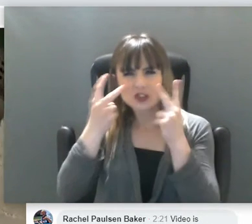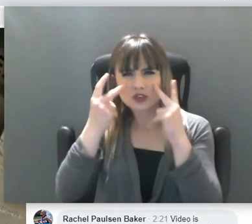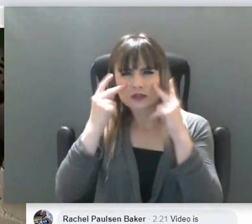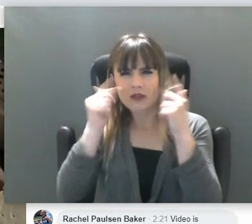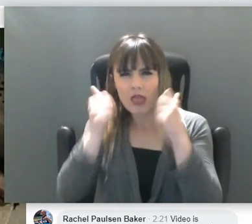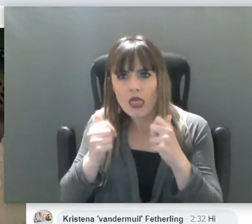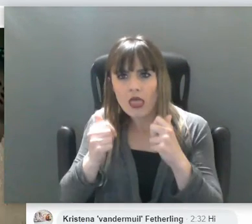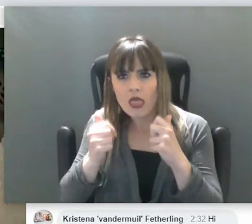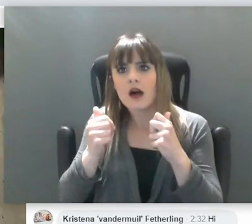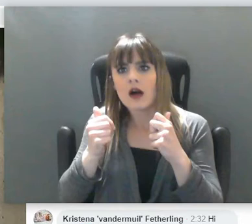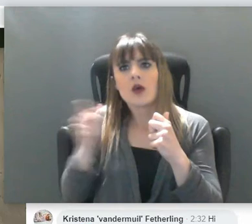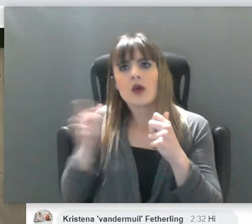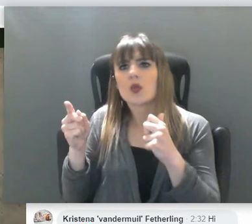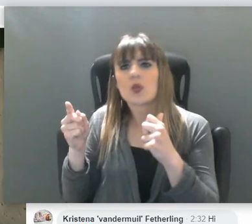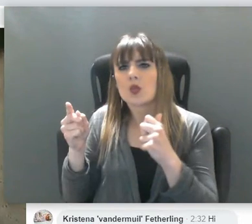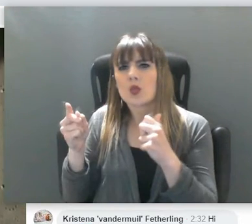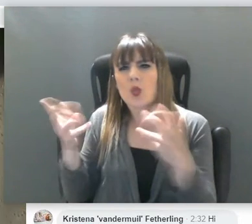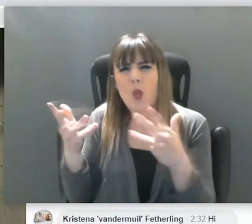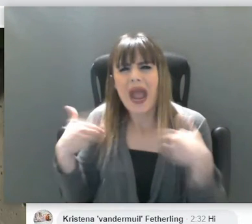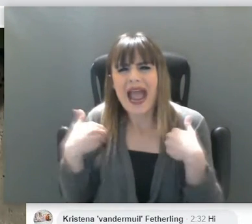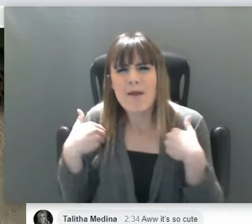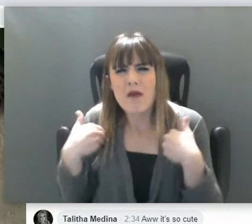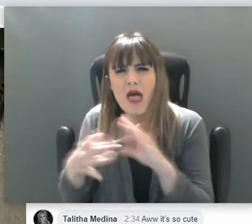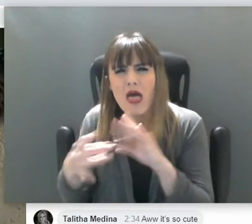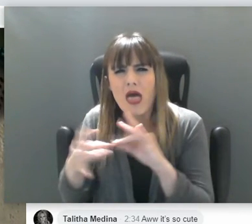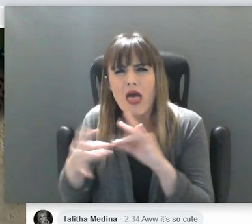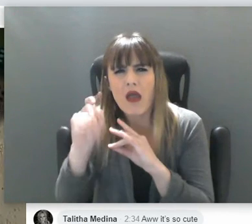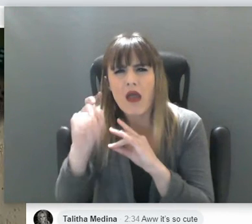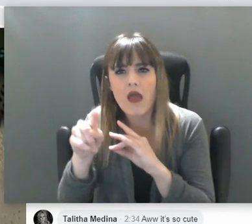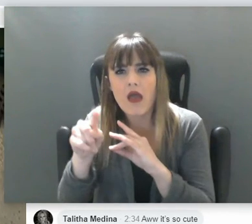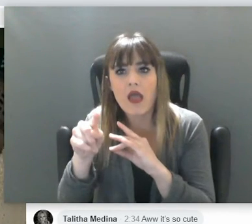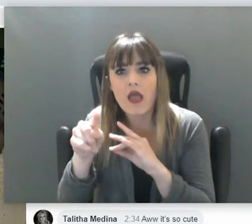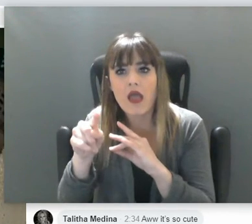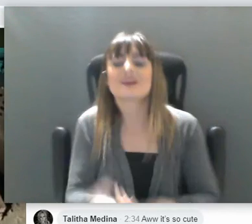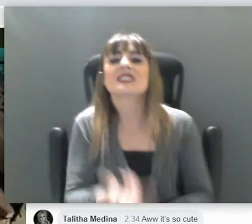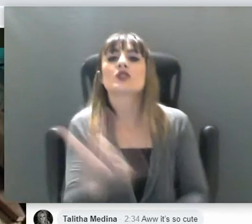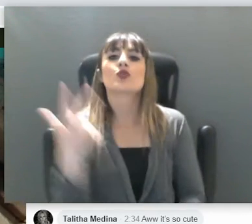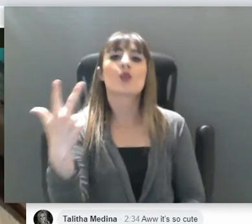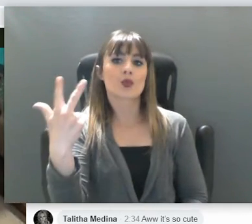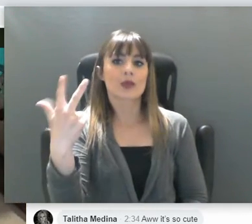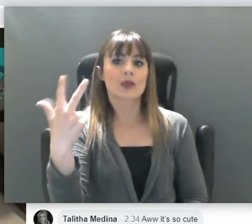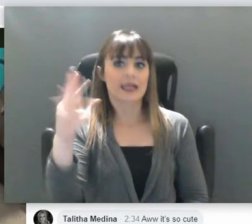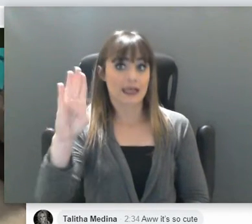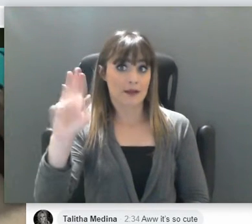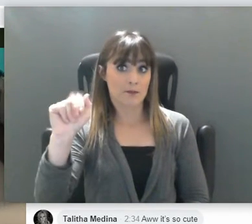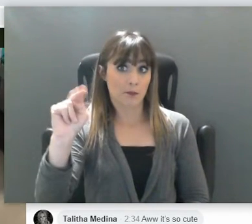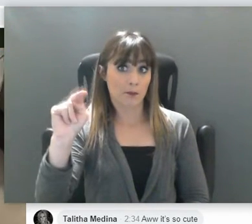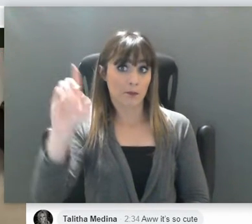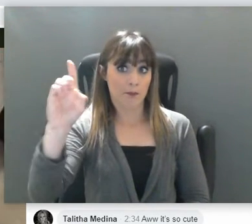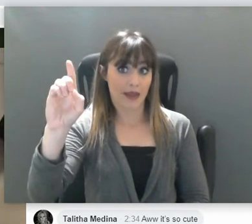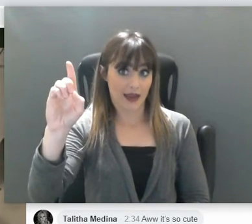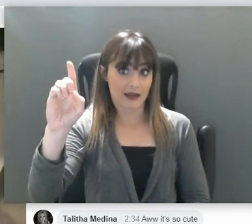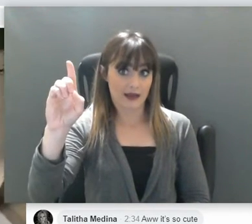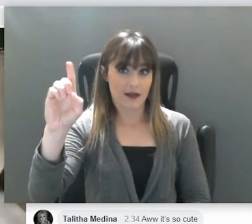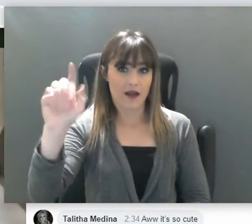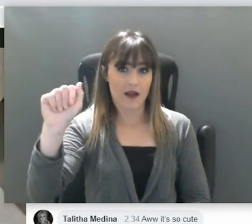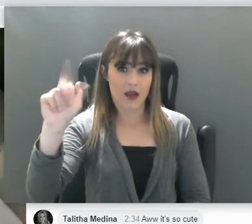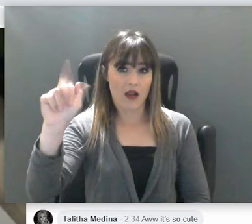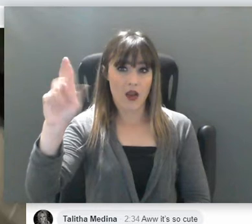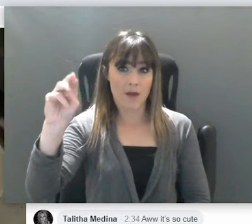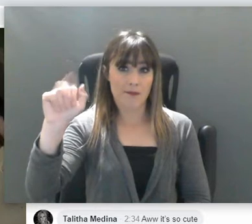armadillo, a three-banded armadillo that can roll up and look just like a tight little ball. And he has kind of a hard shell on the outside, but